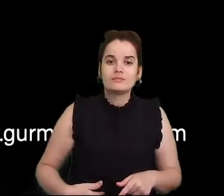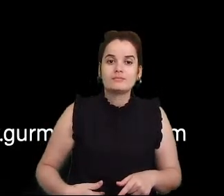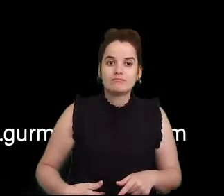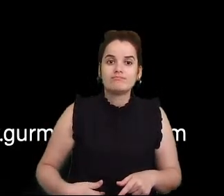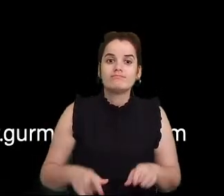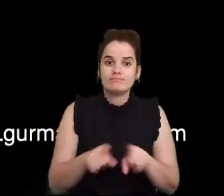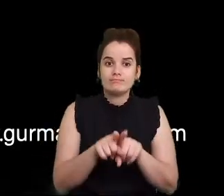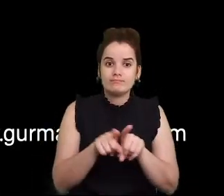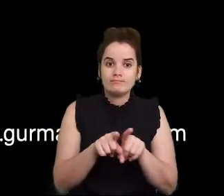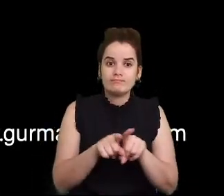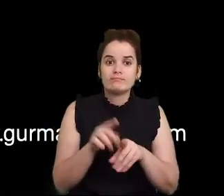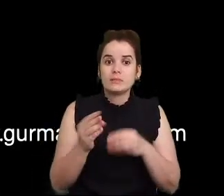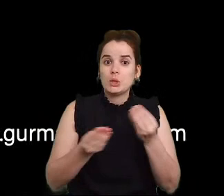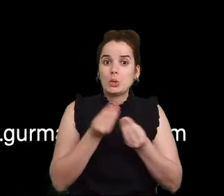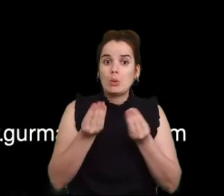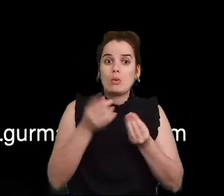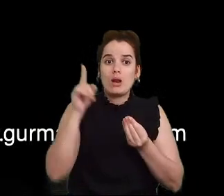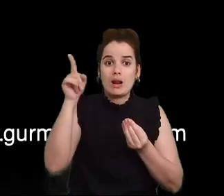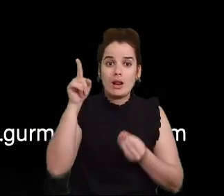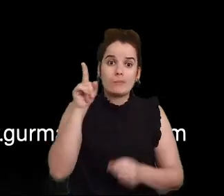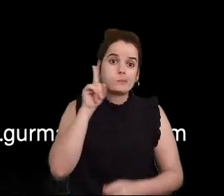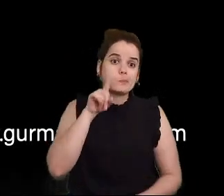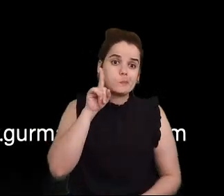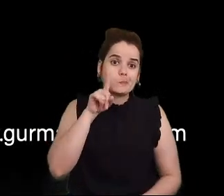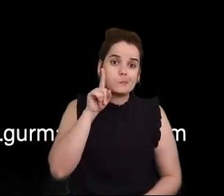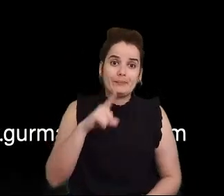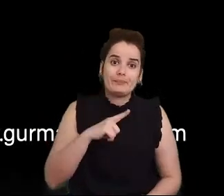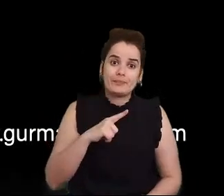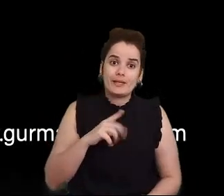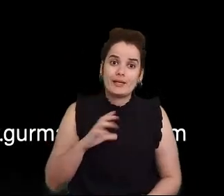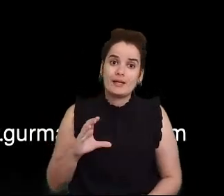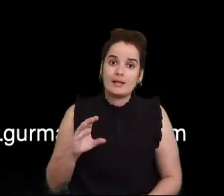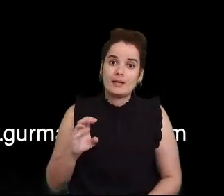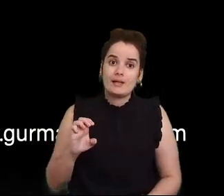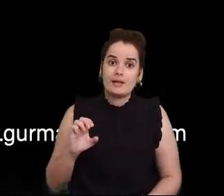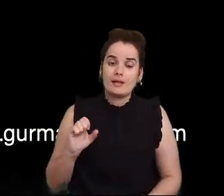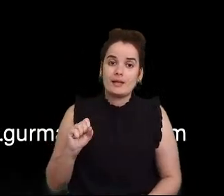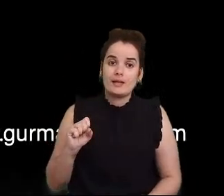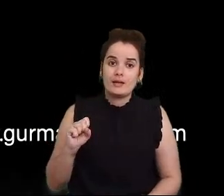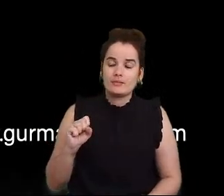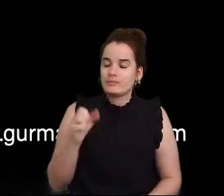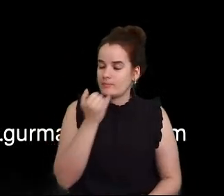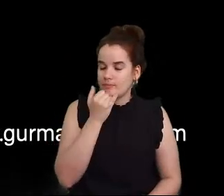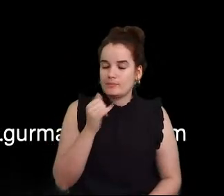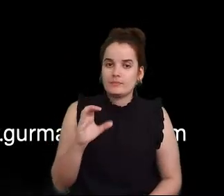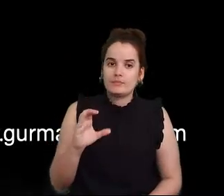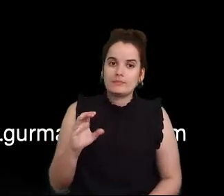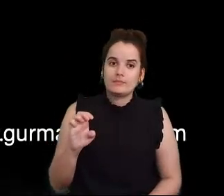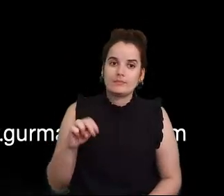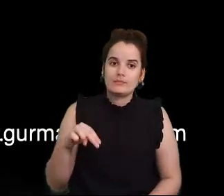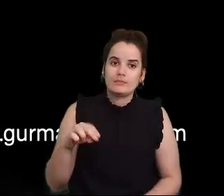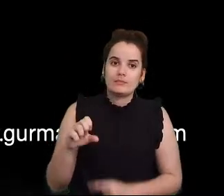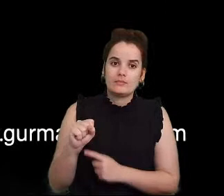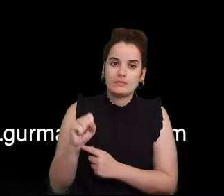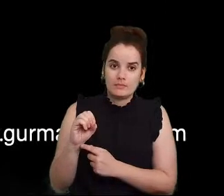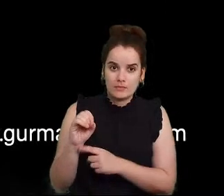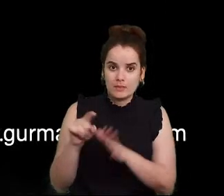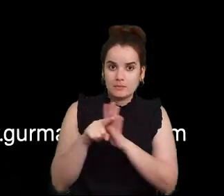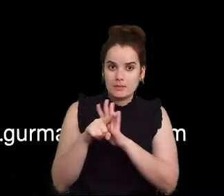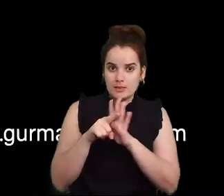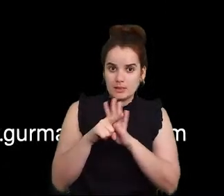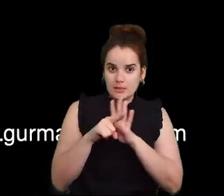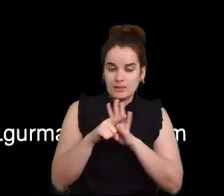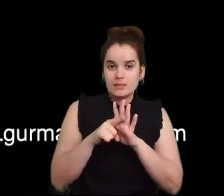You can also be in nonprofit NGO working on a particular